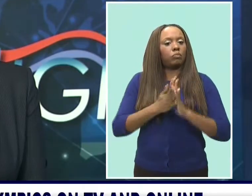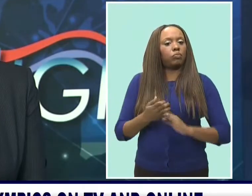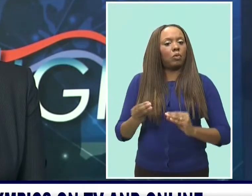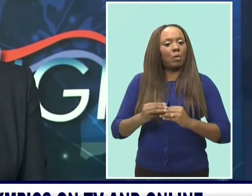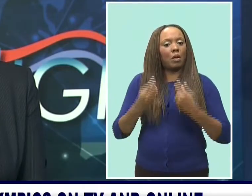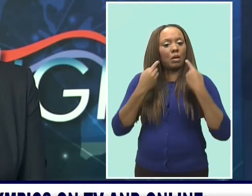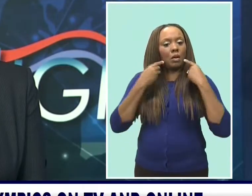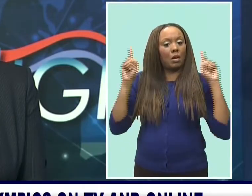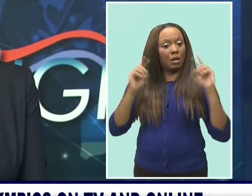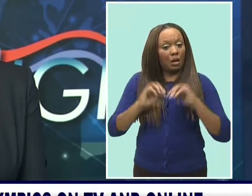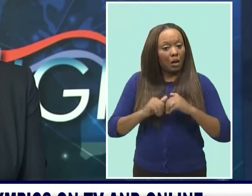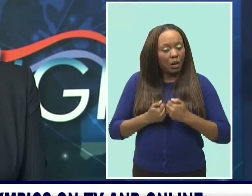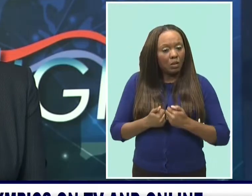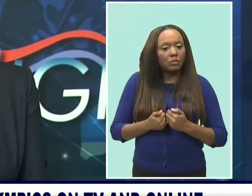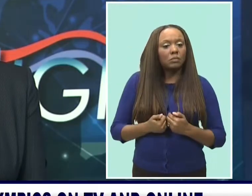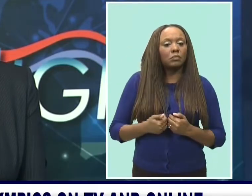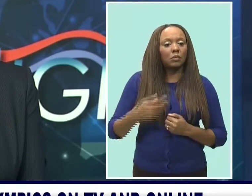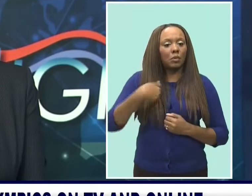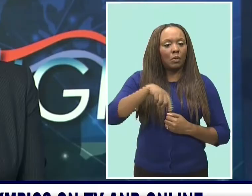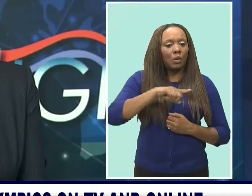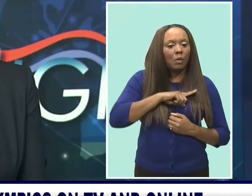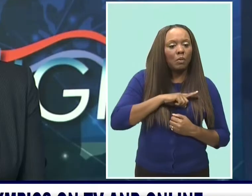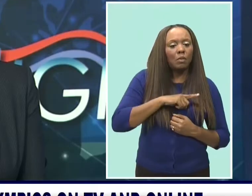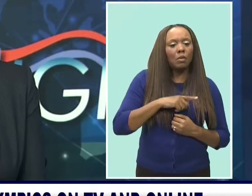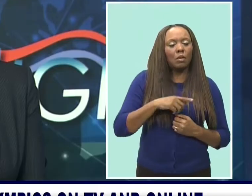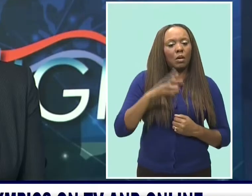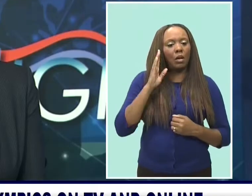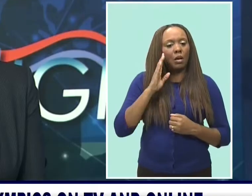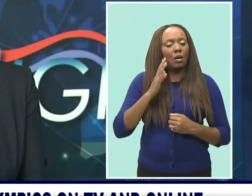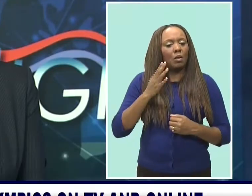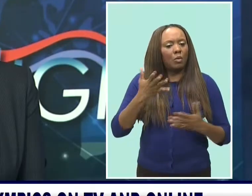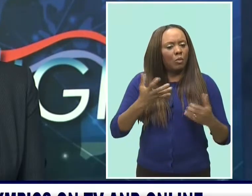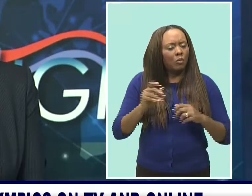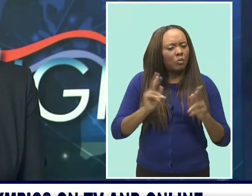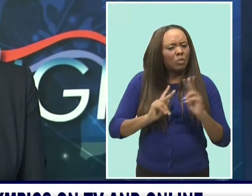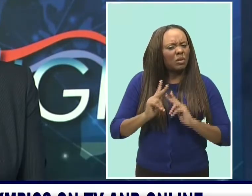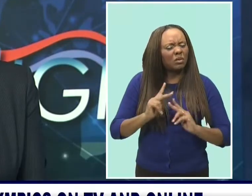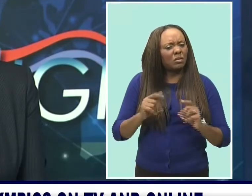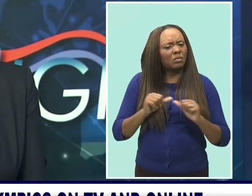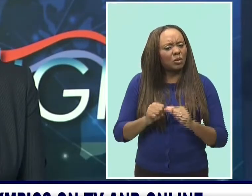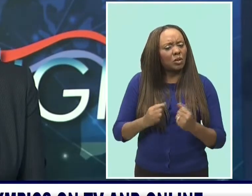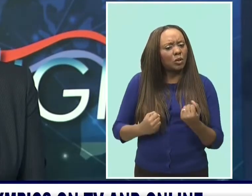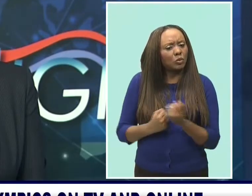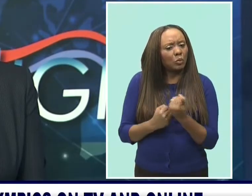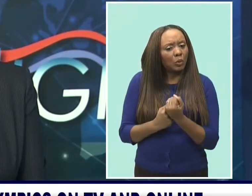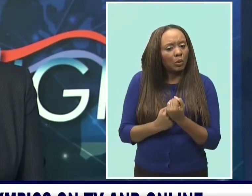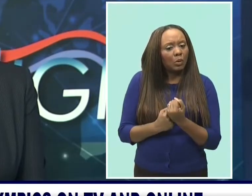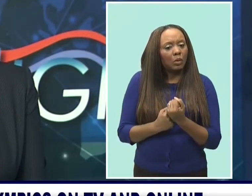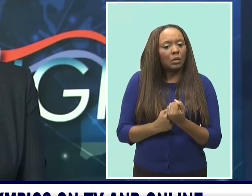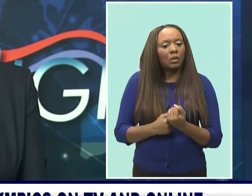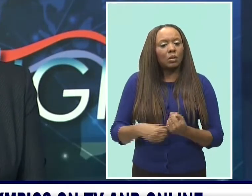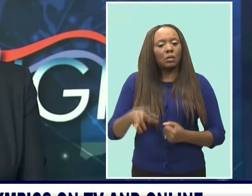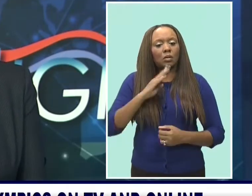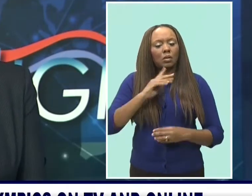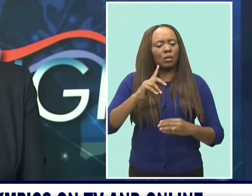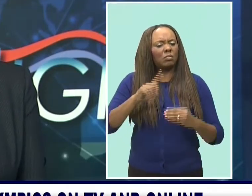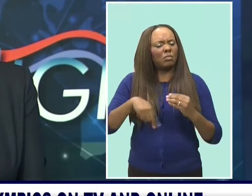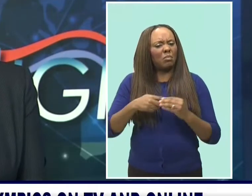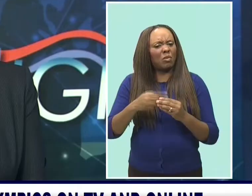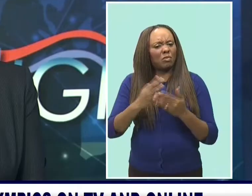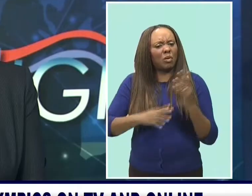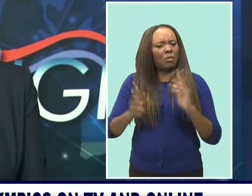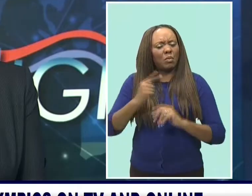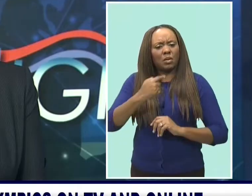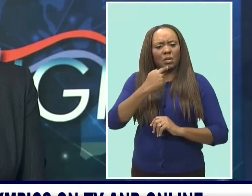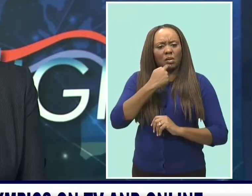is also a success for the people of Barbados and encouraged them to lend their support. Mr. Leacock also touched on the issue of